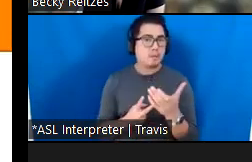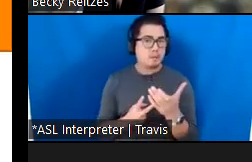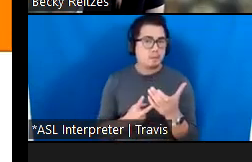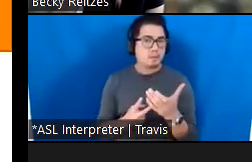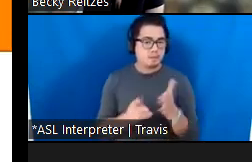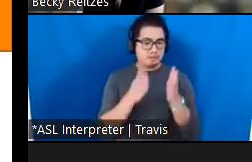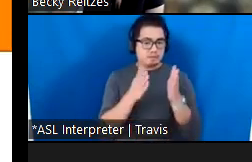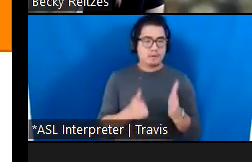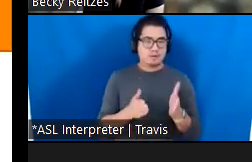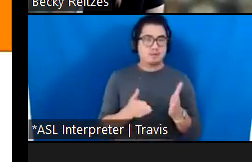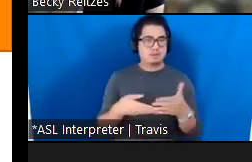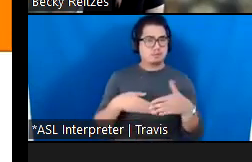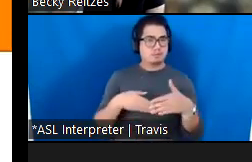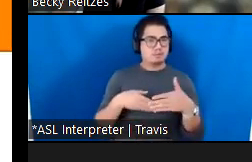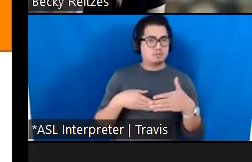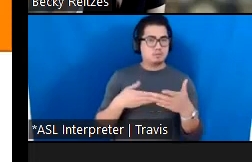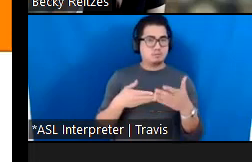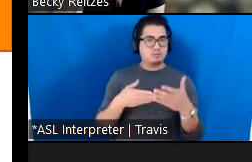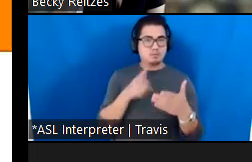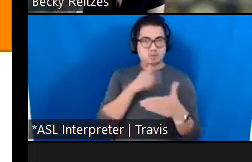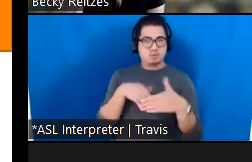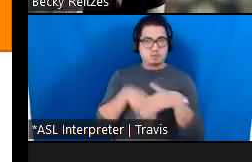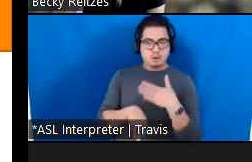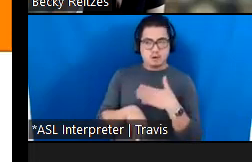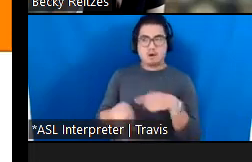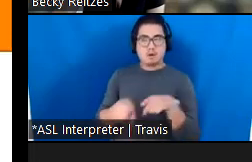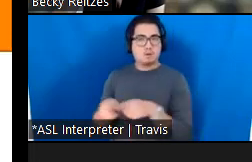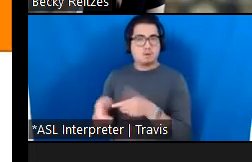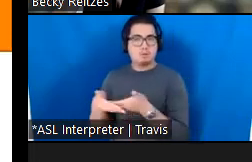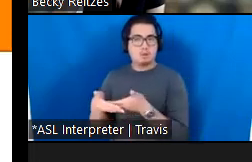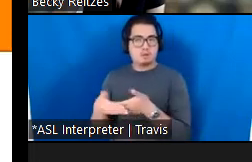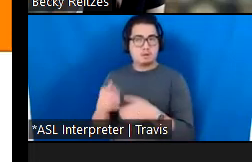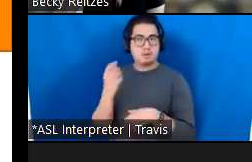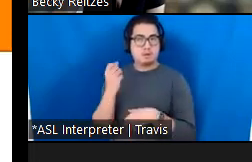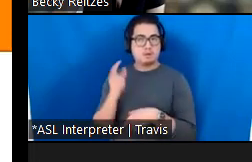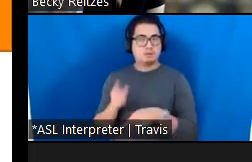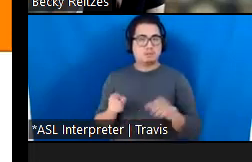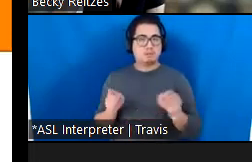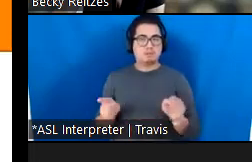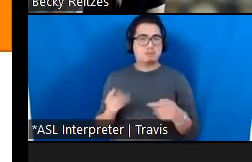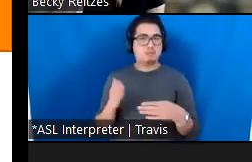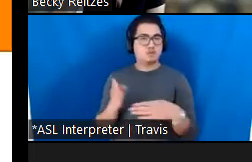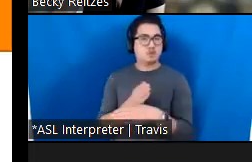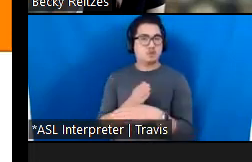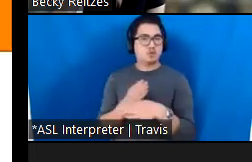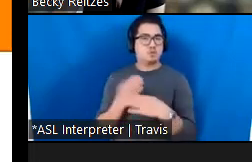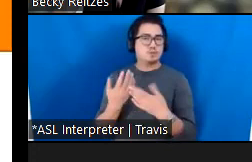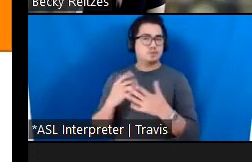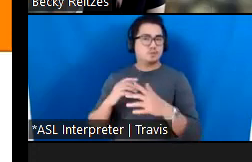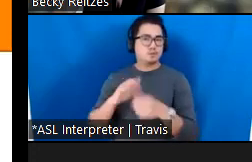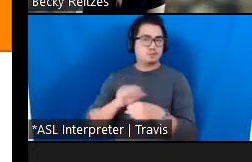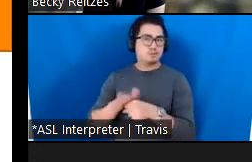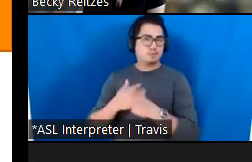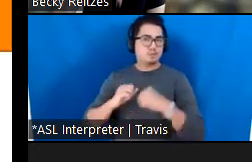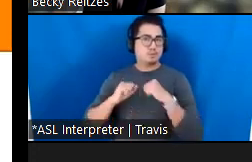person giving birth and the child, they're also sharing their COVID protection